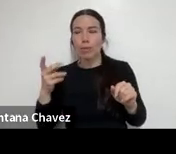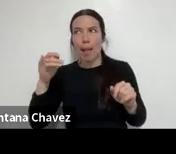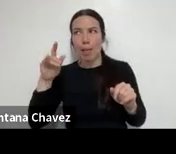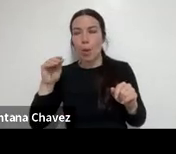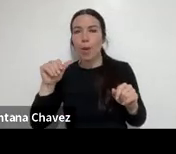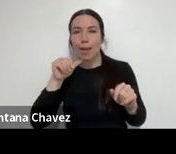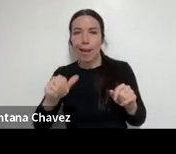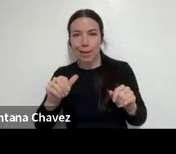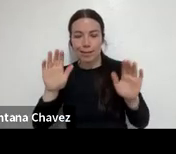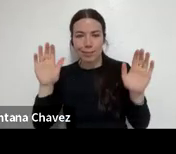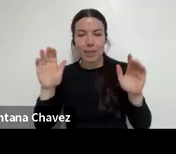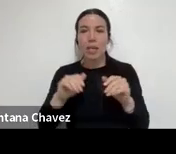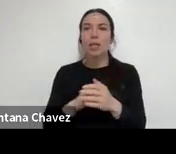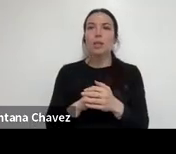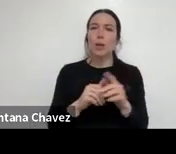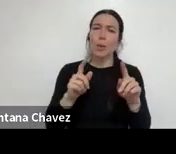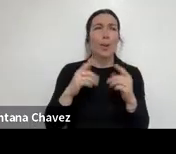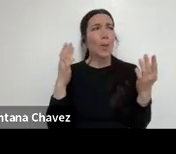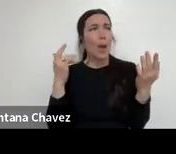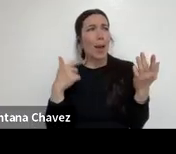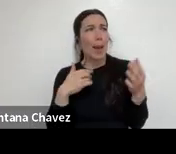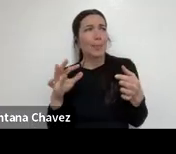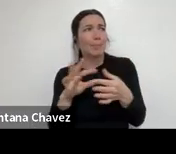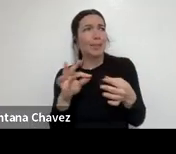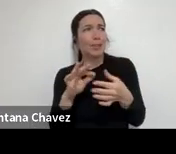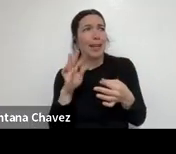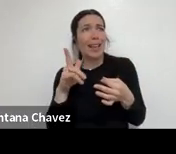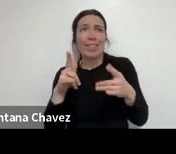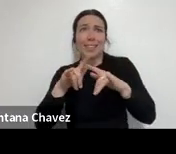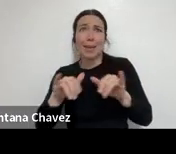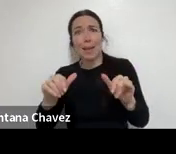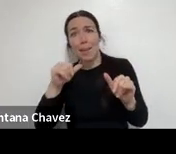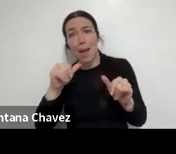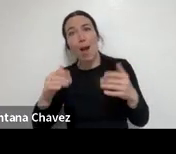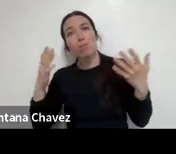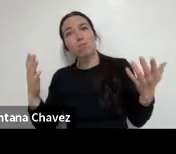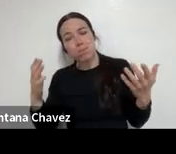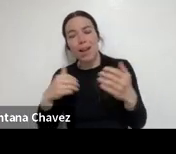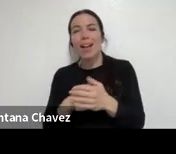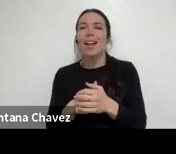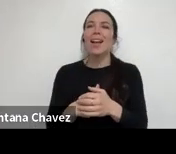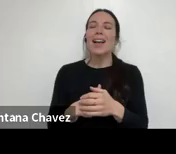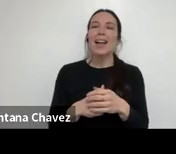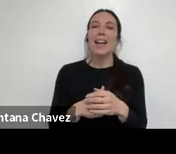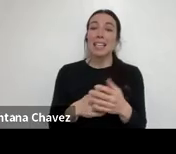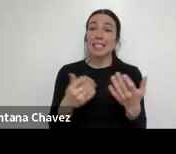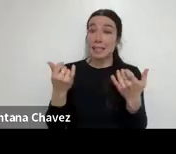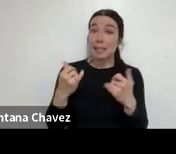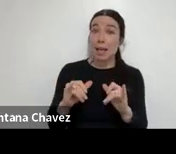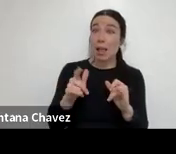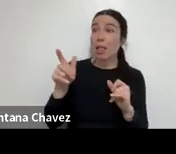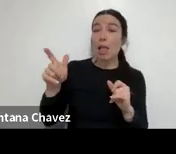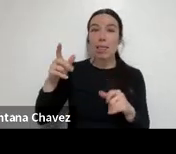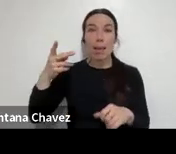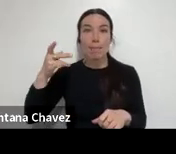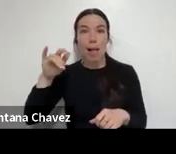mentioning it if you're not going to be here for the Palio? Well, it's because it actually informs a